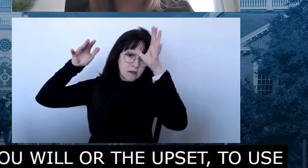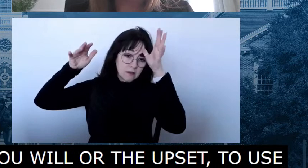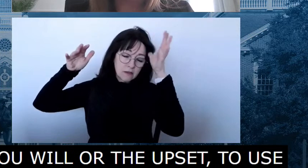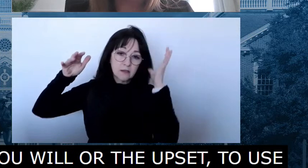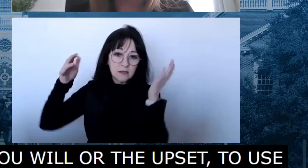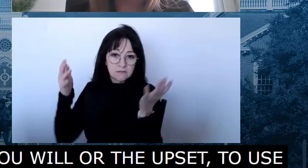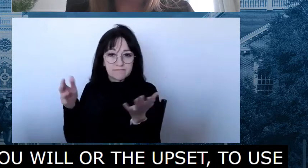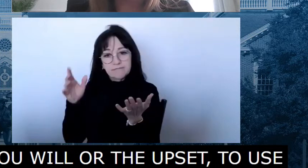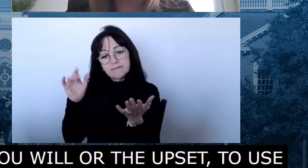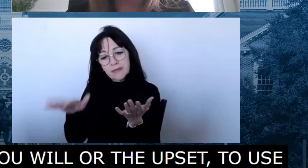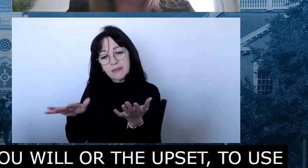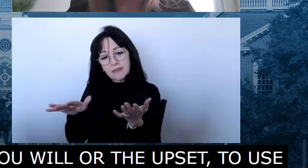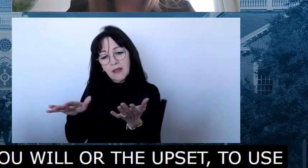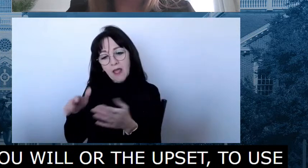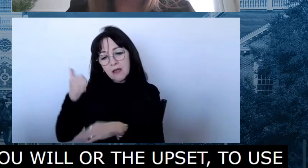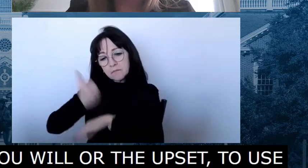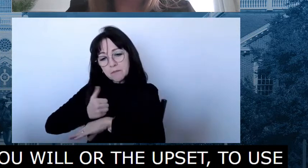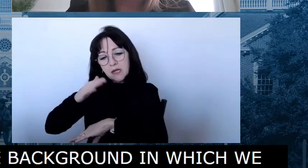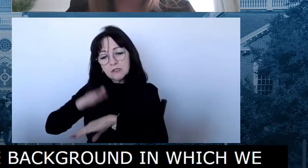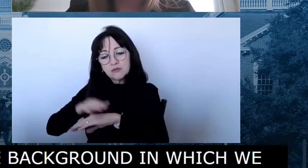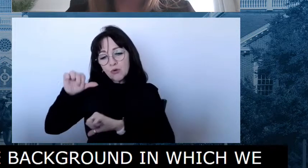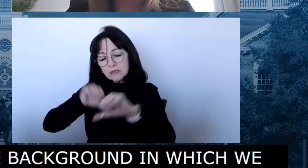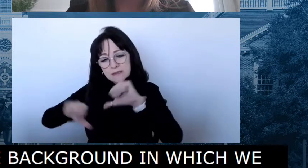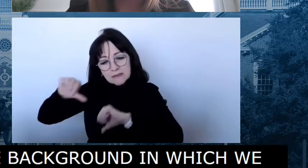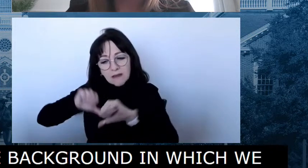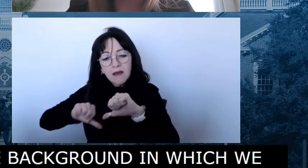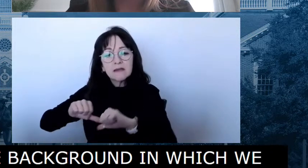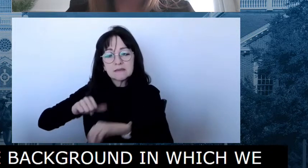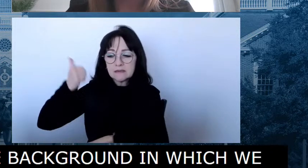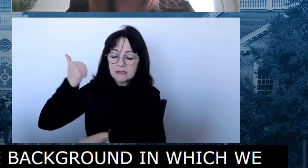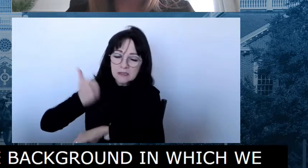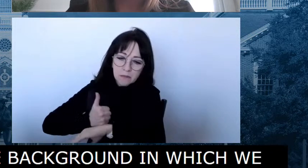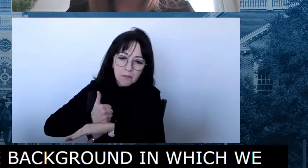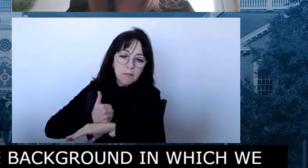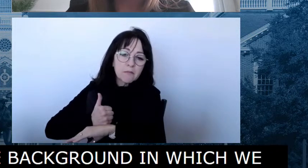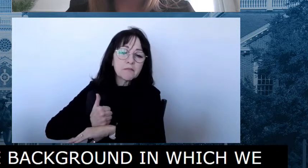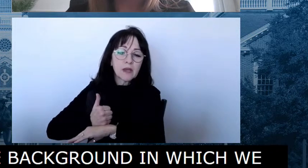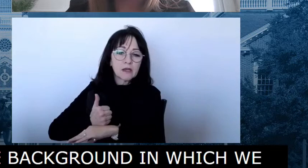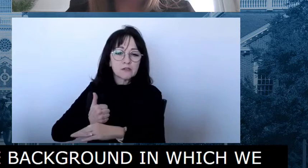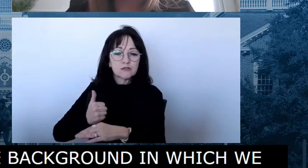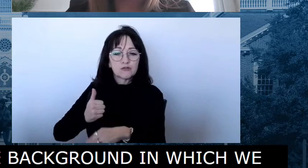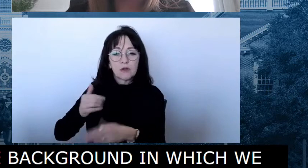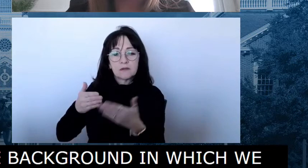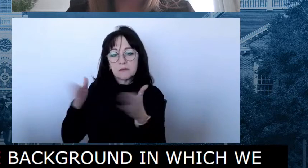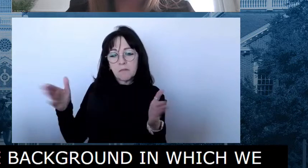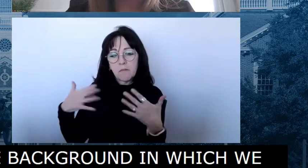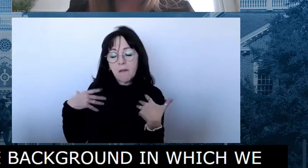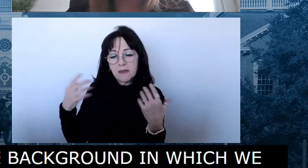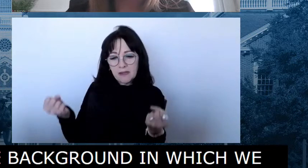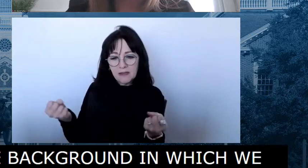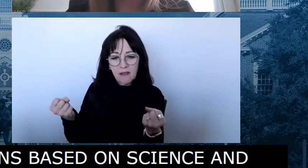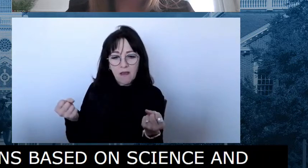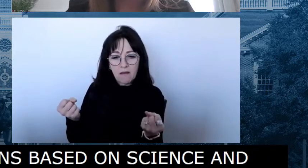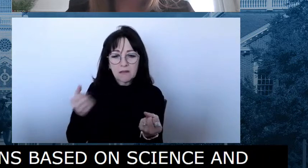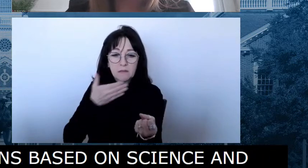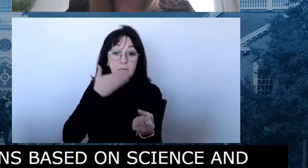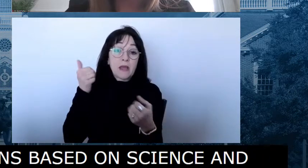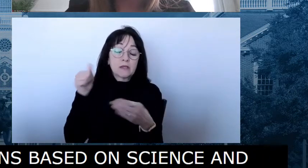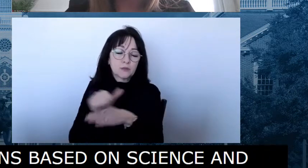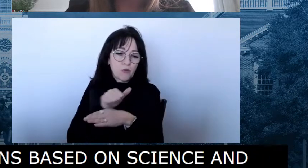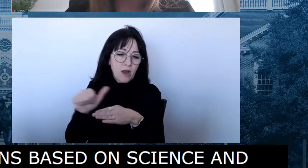based on science and based on public health best practices. I wanted to ask quickly